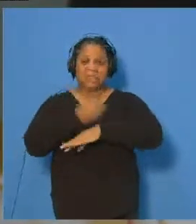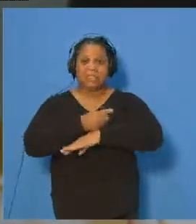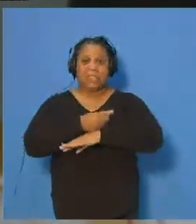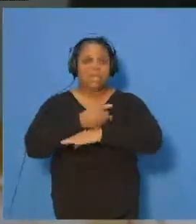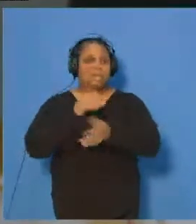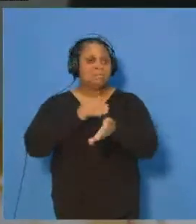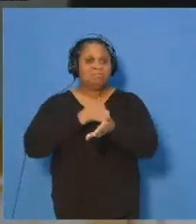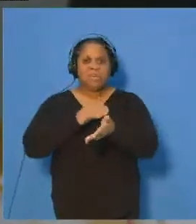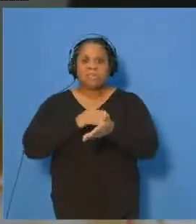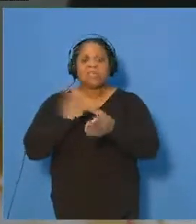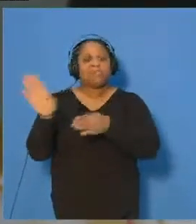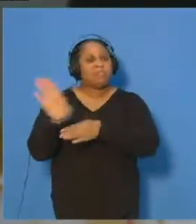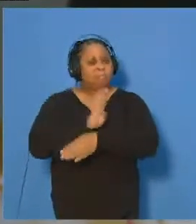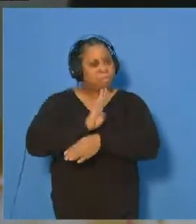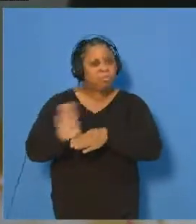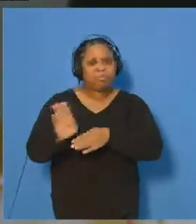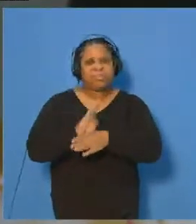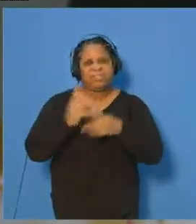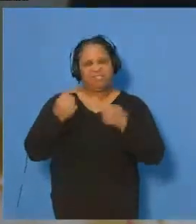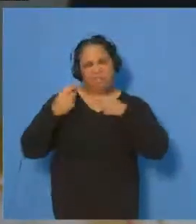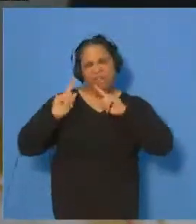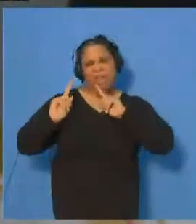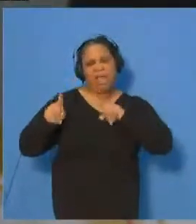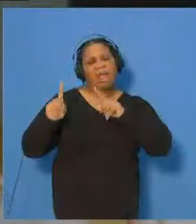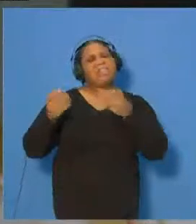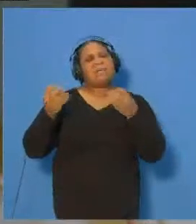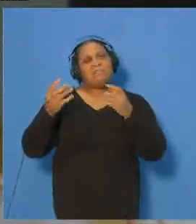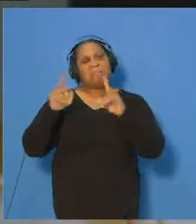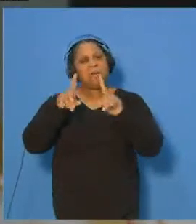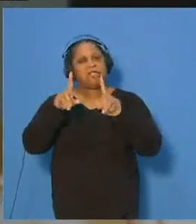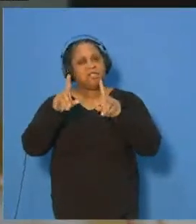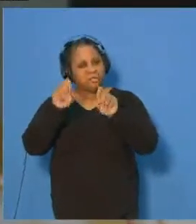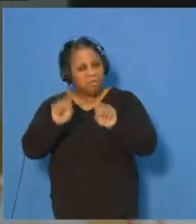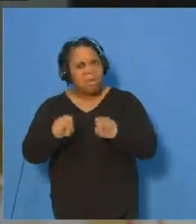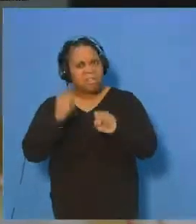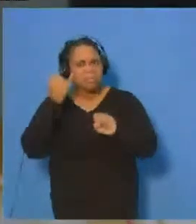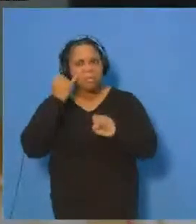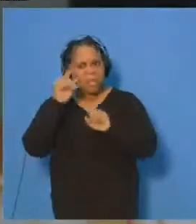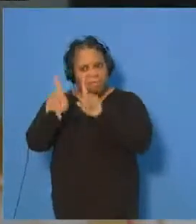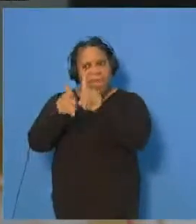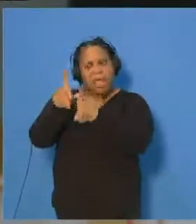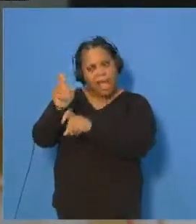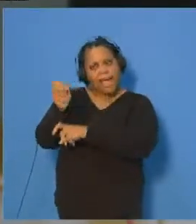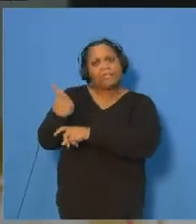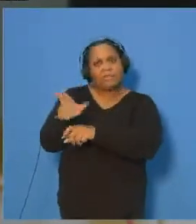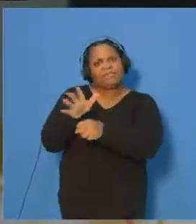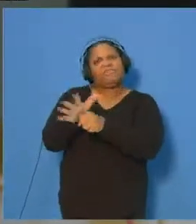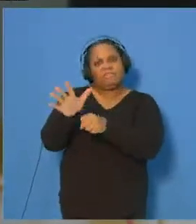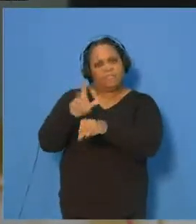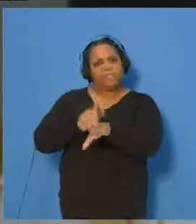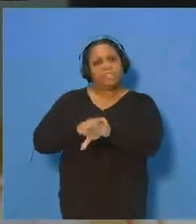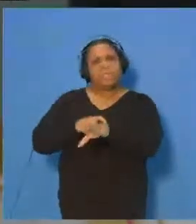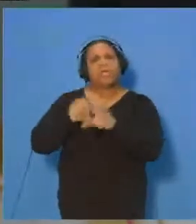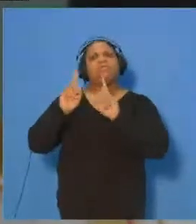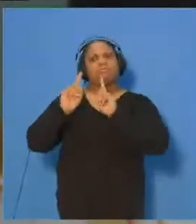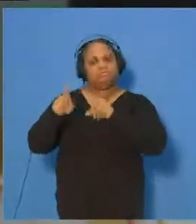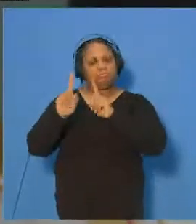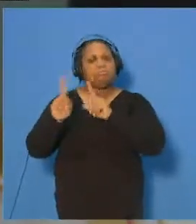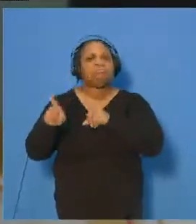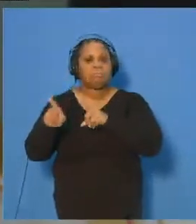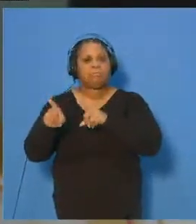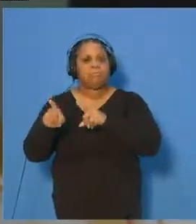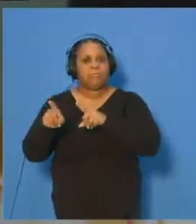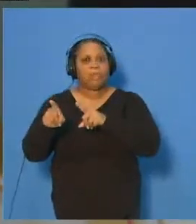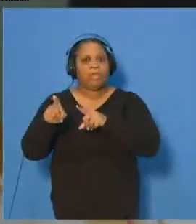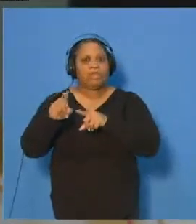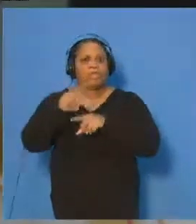extremely busy and attempts to answer questions as much as possible if they're presented to her in a sufficient time for her to return those questions. The